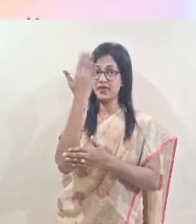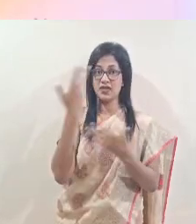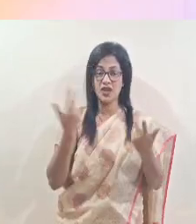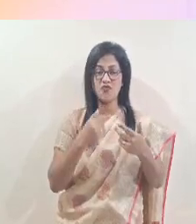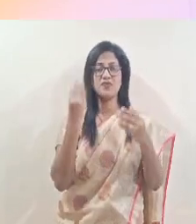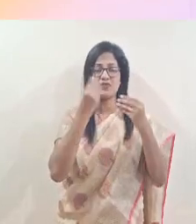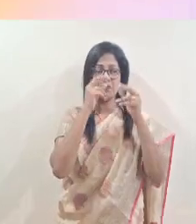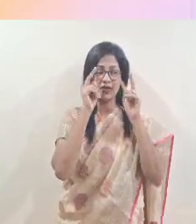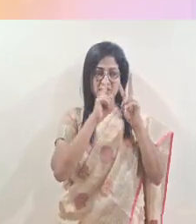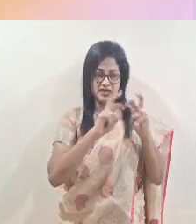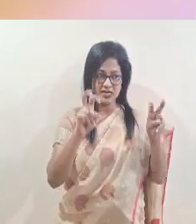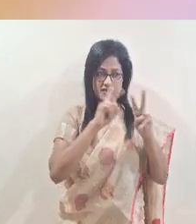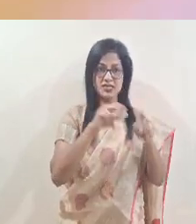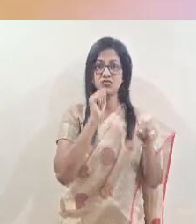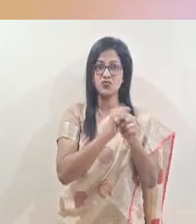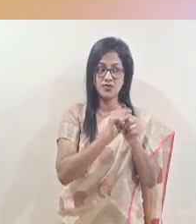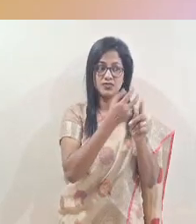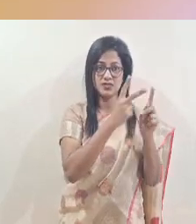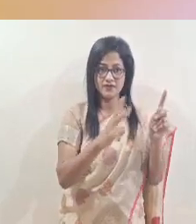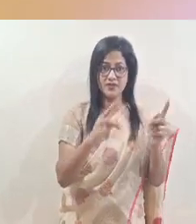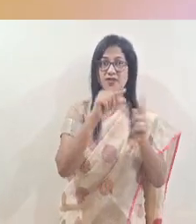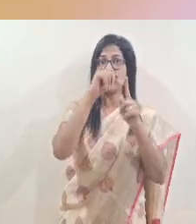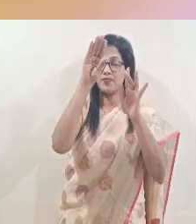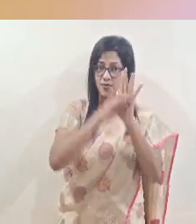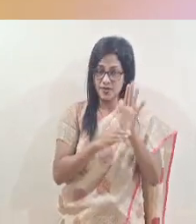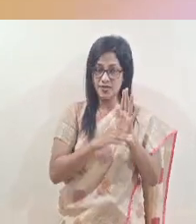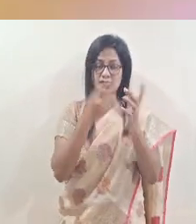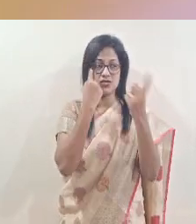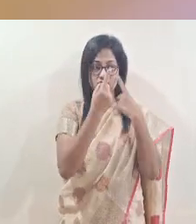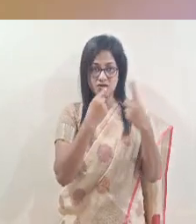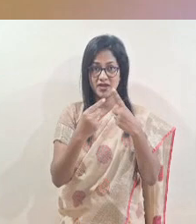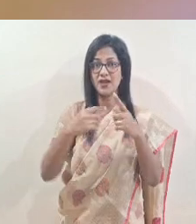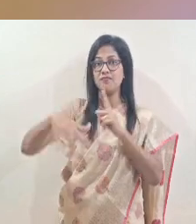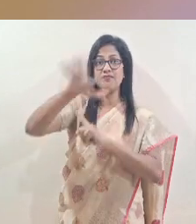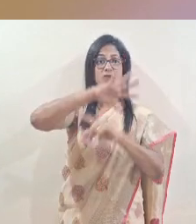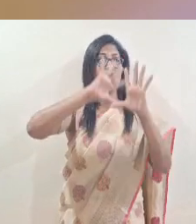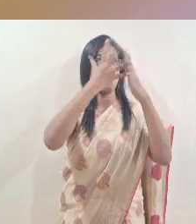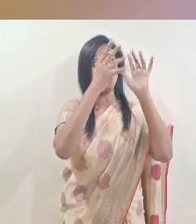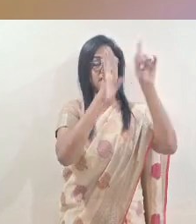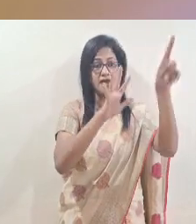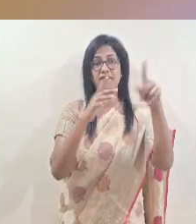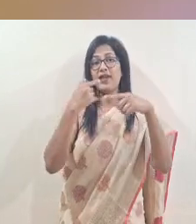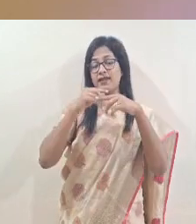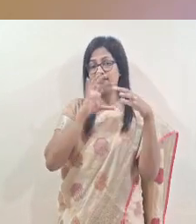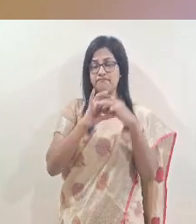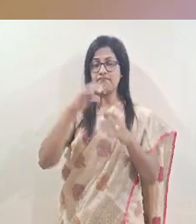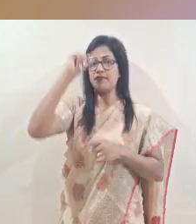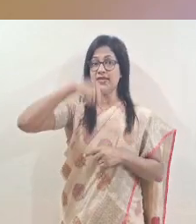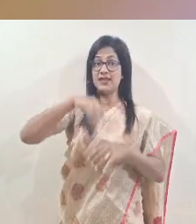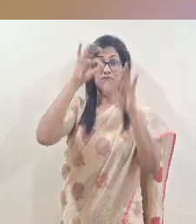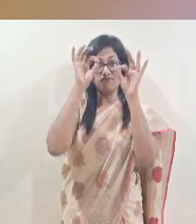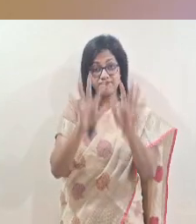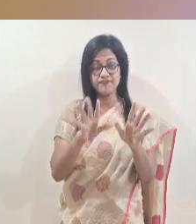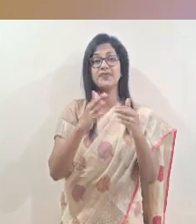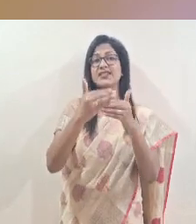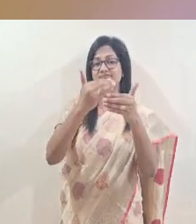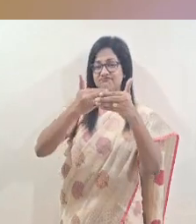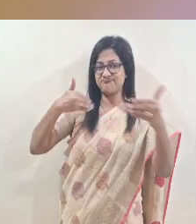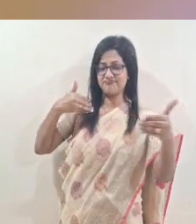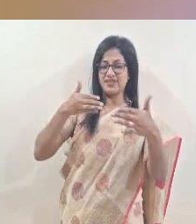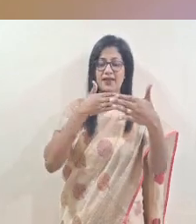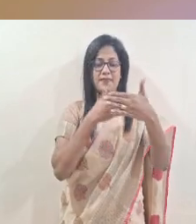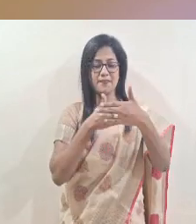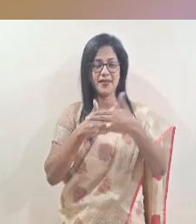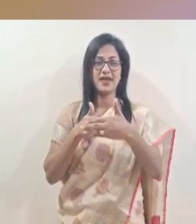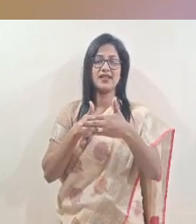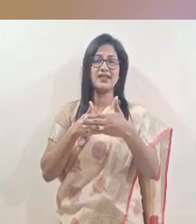through some research works and policies that are done around the world and India specifically, and what are the gaps and barriers